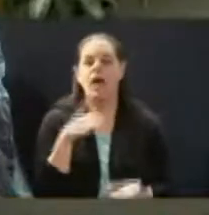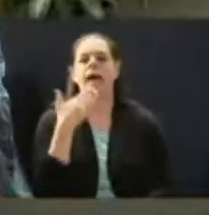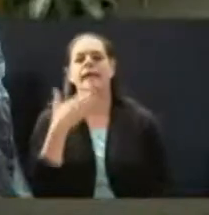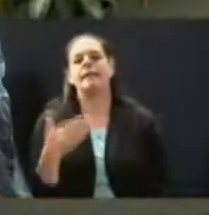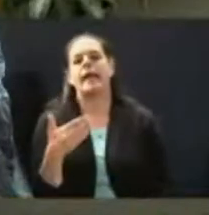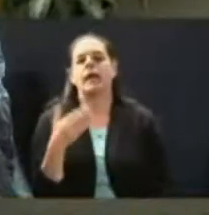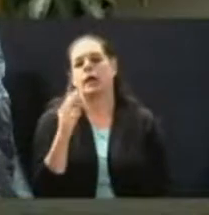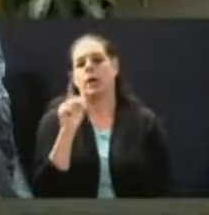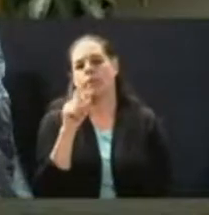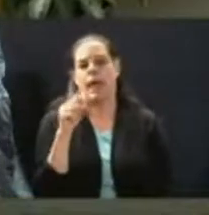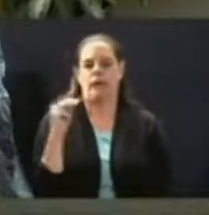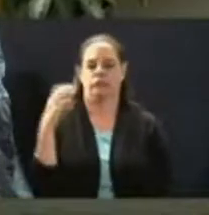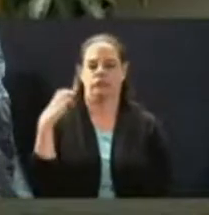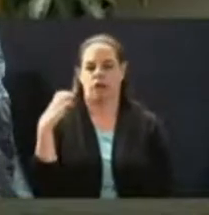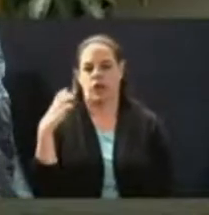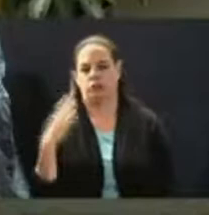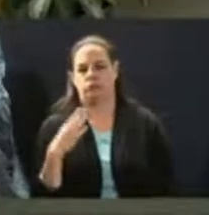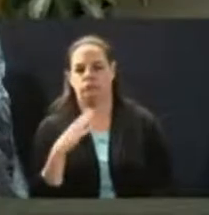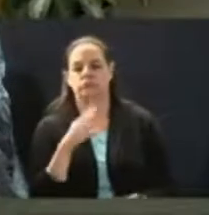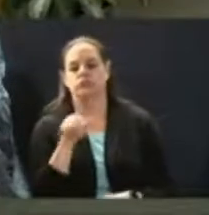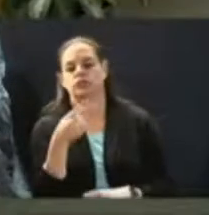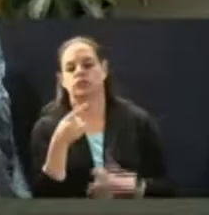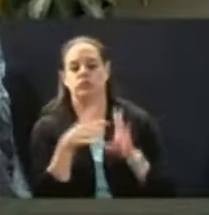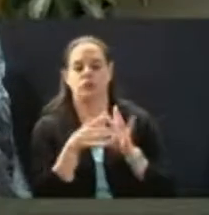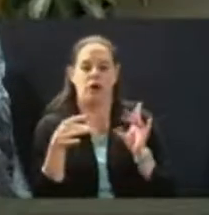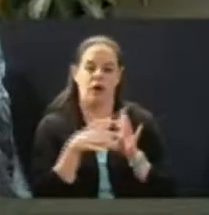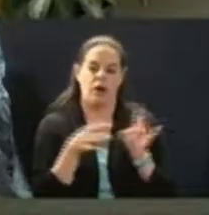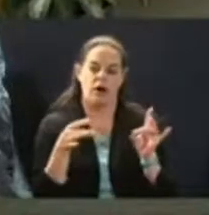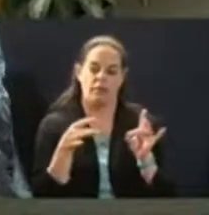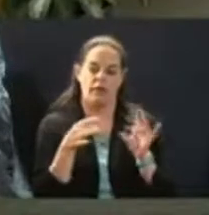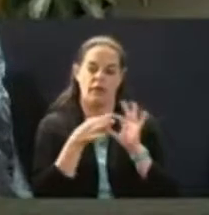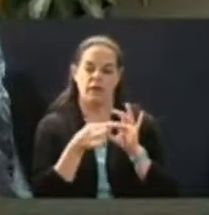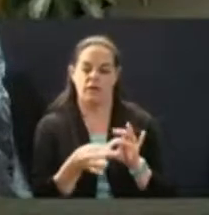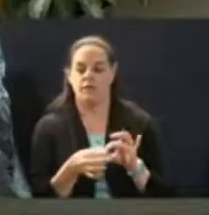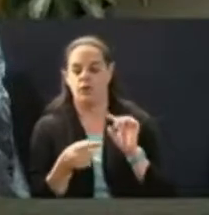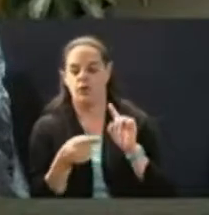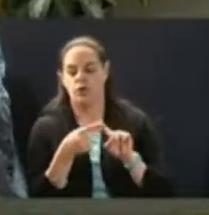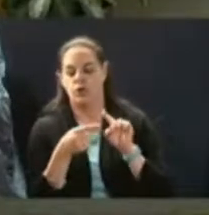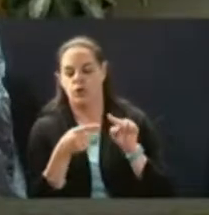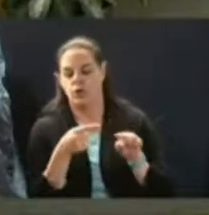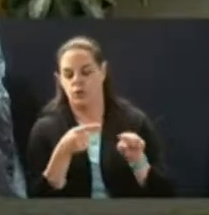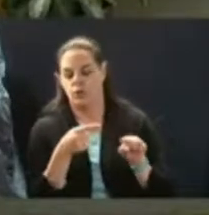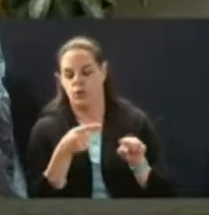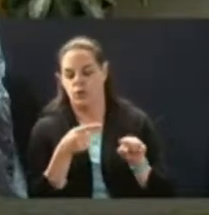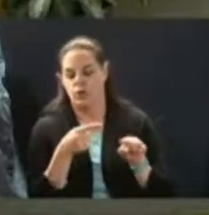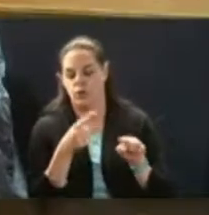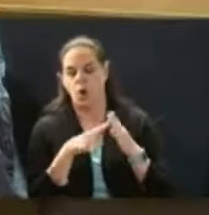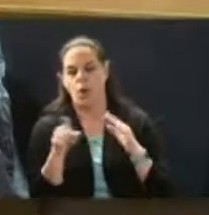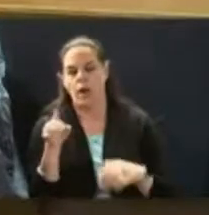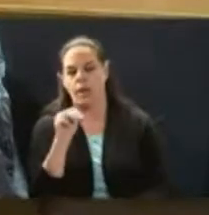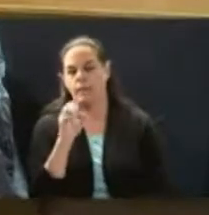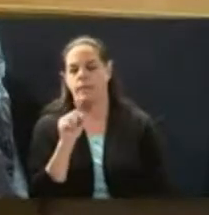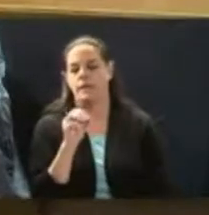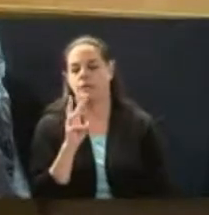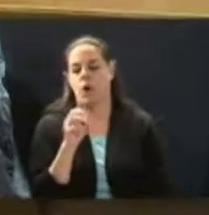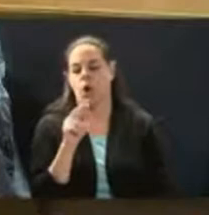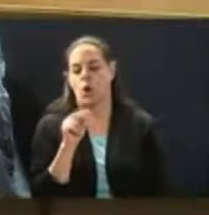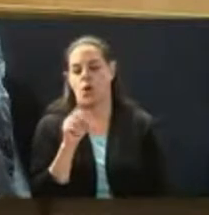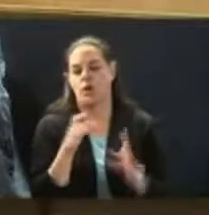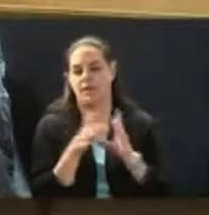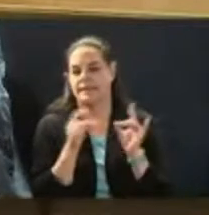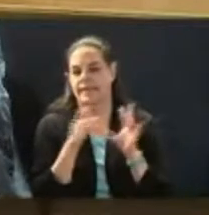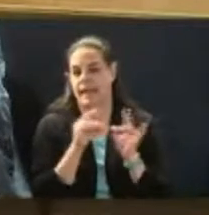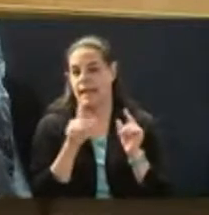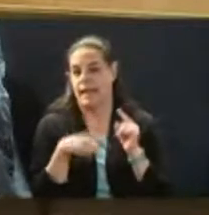you, Madam Chair. Just a comment in reference to what Ms. Owen said about teachers